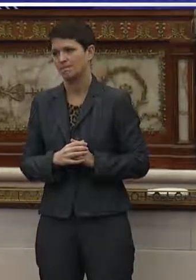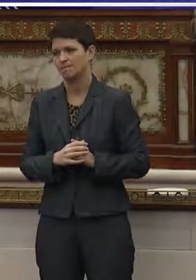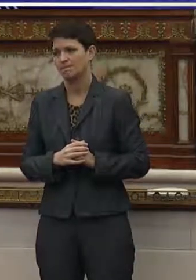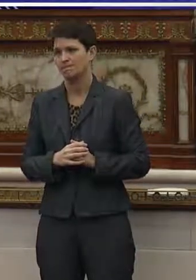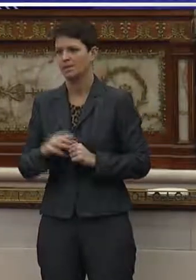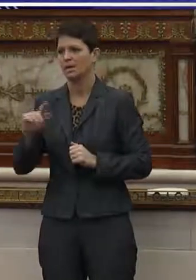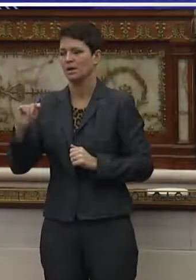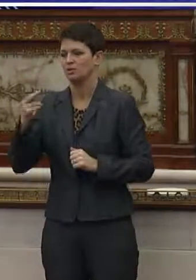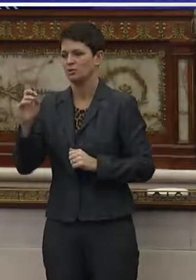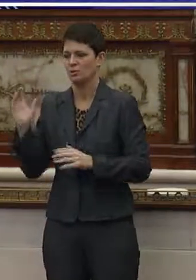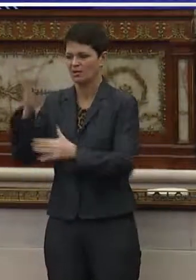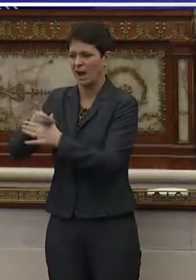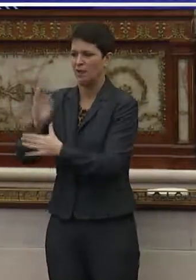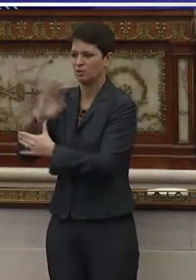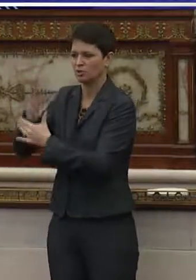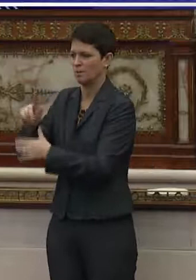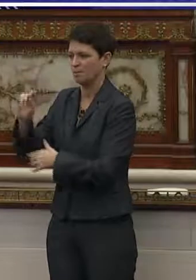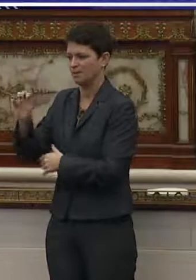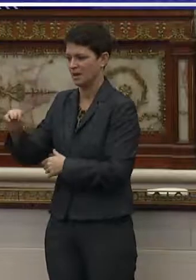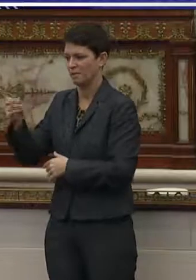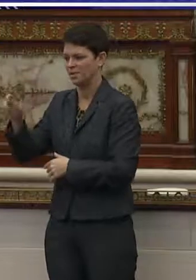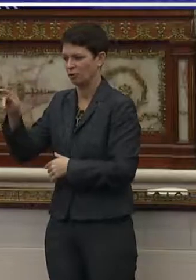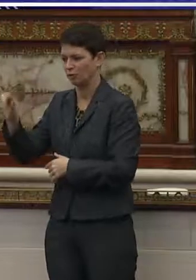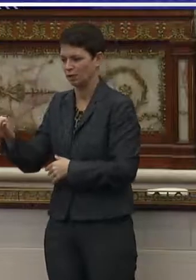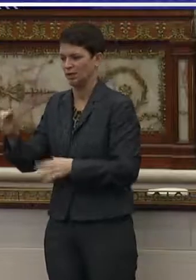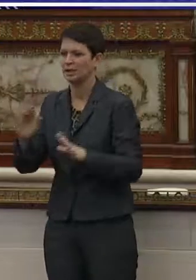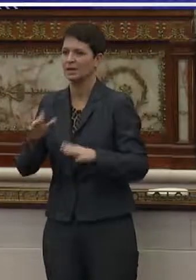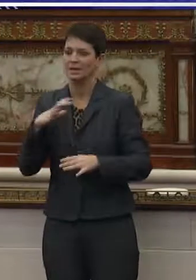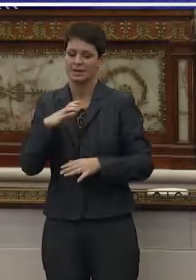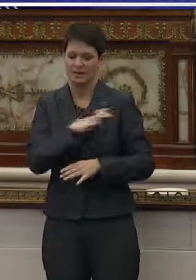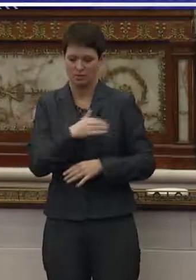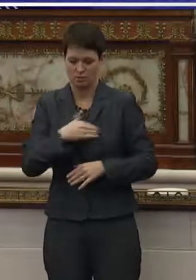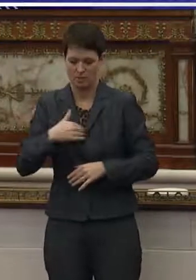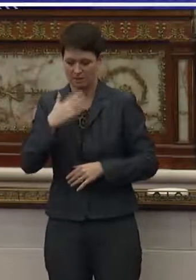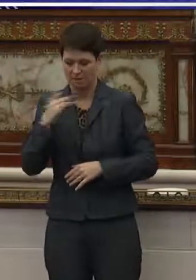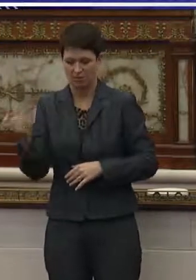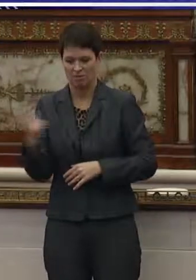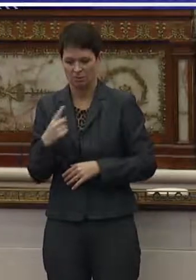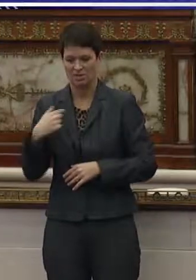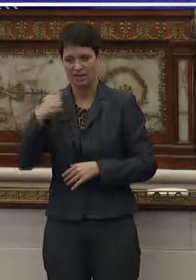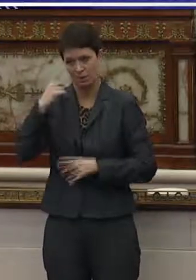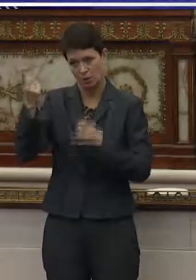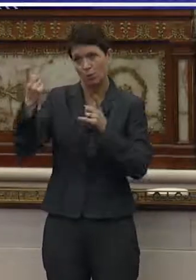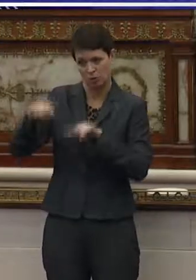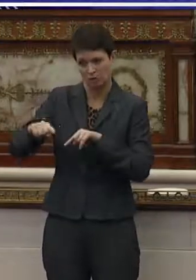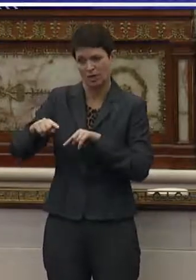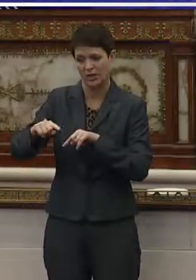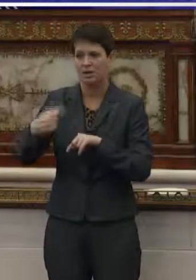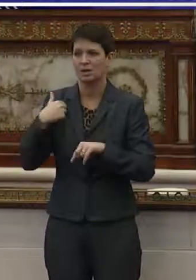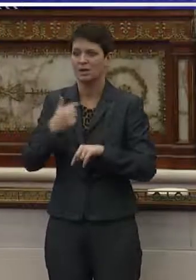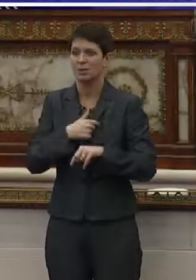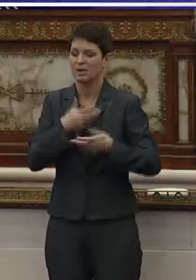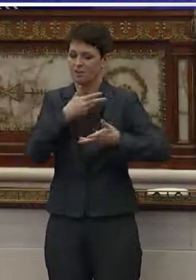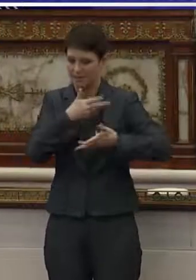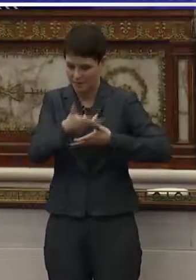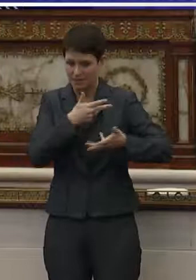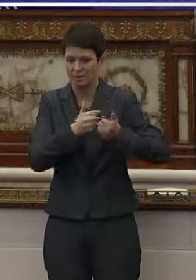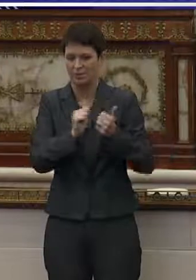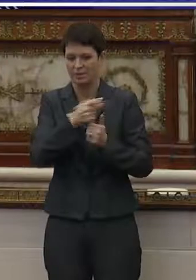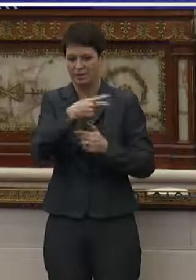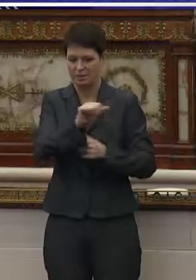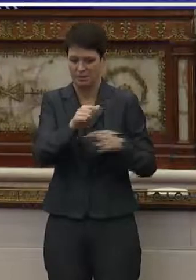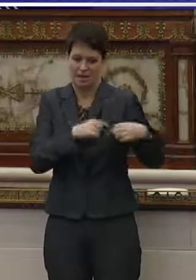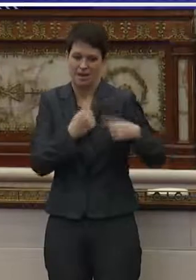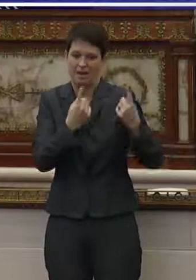I'll jump in, Tom, Dr. Farley. Council member, thank you for that. And I think we agree. We have been engaging with PPA